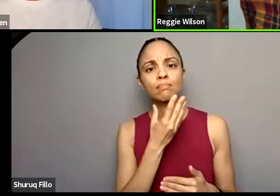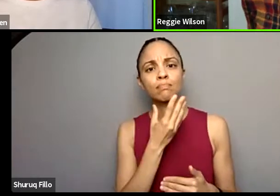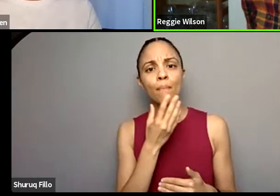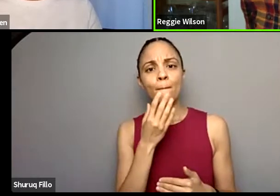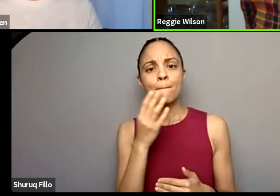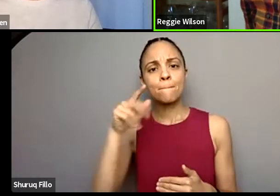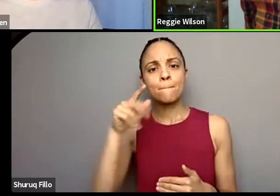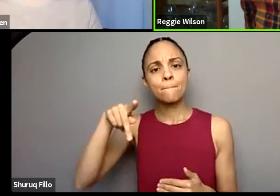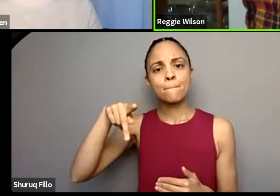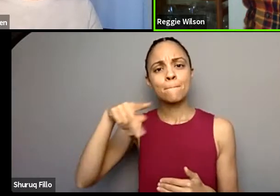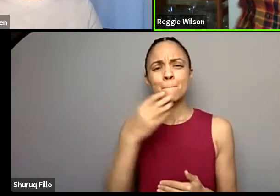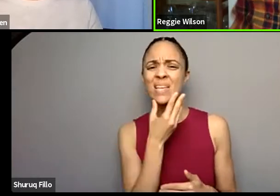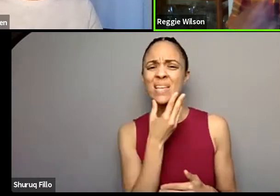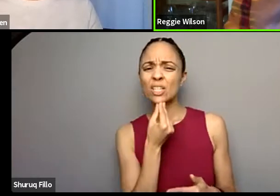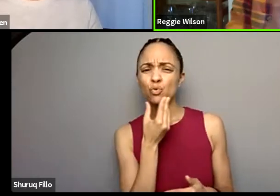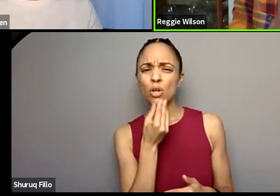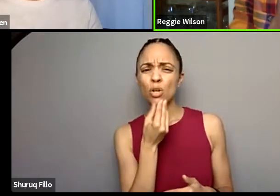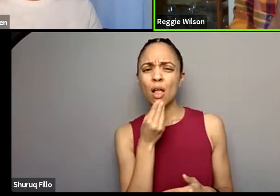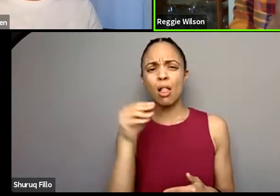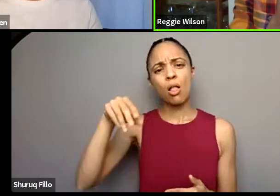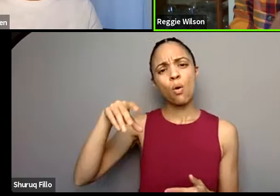and